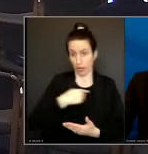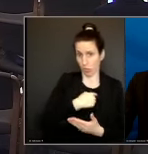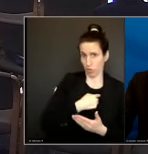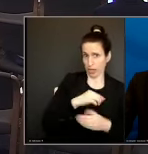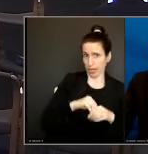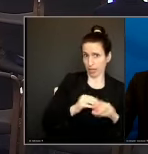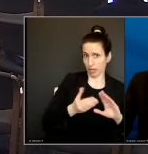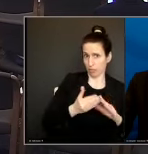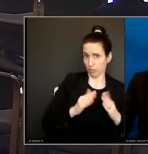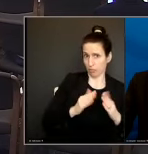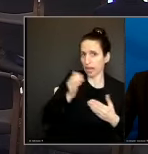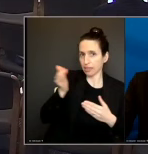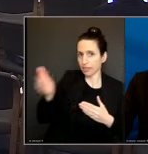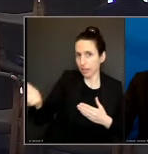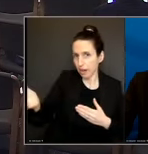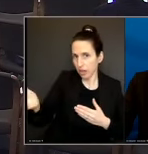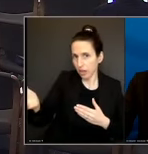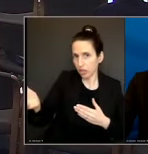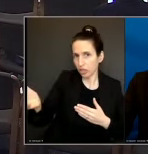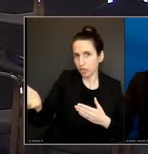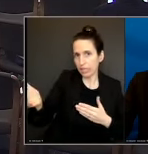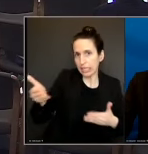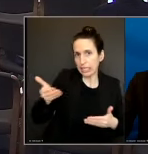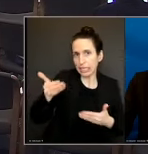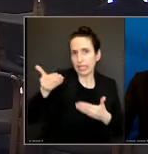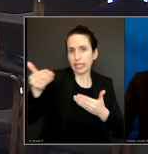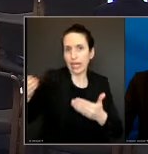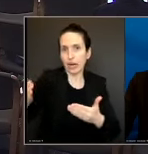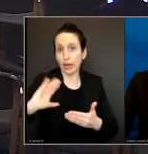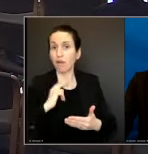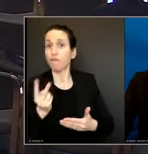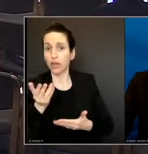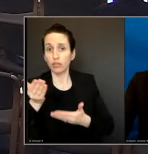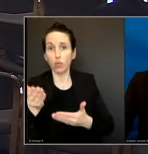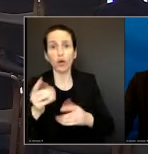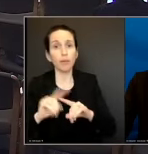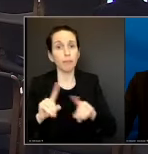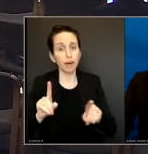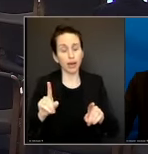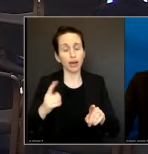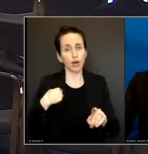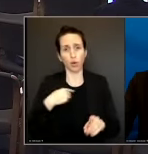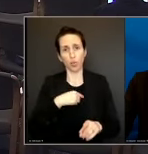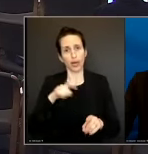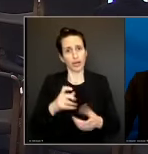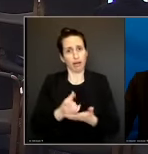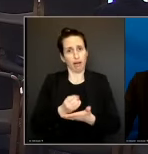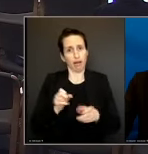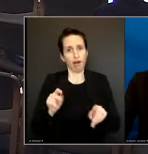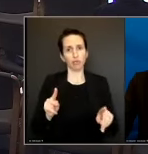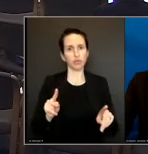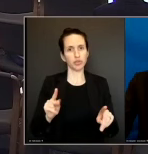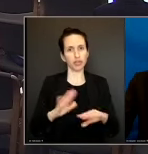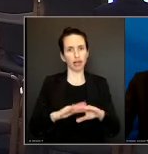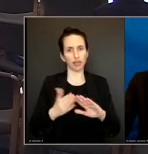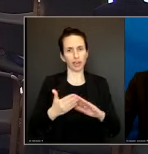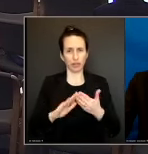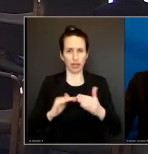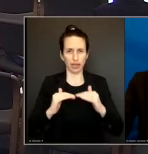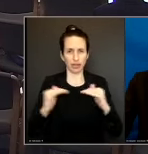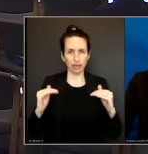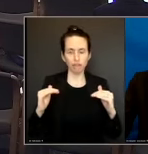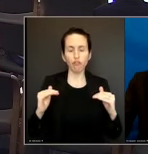voice forward. But we also really need, I think, an opportunity such as this at the community level.